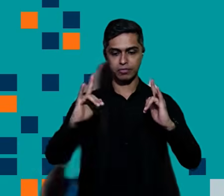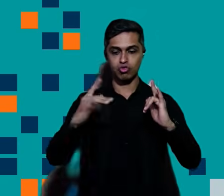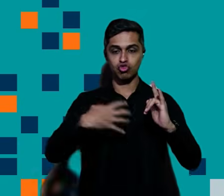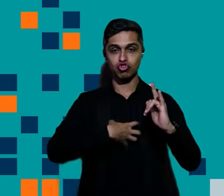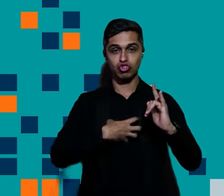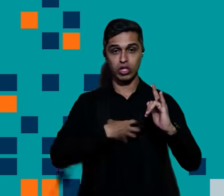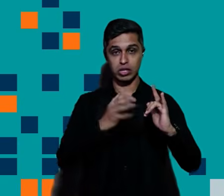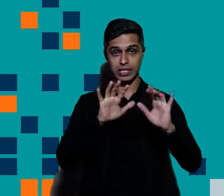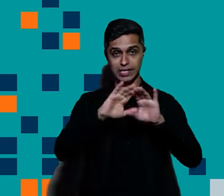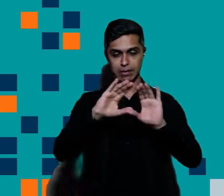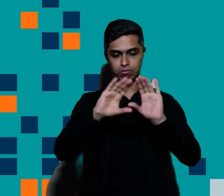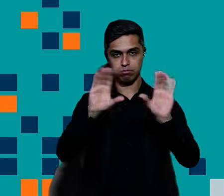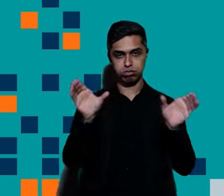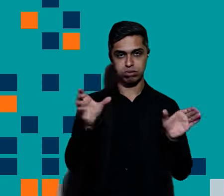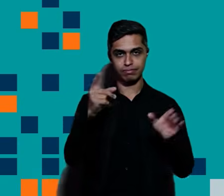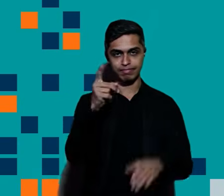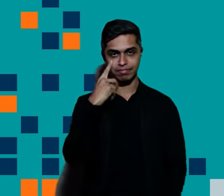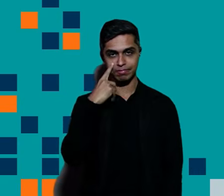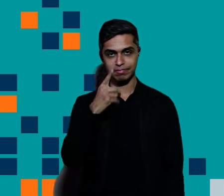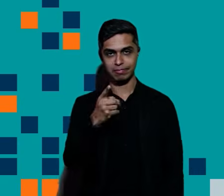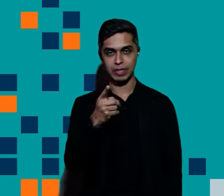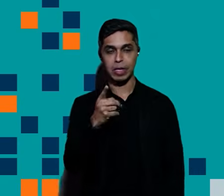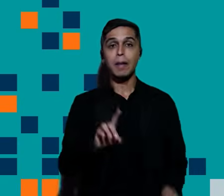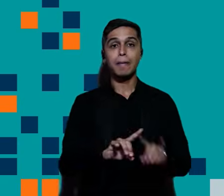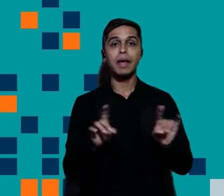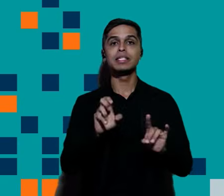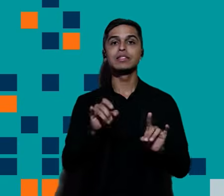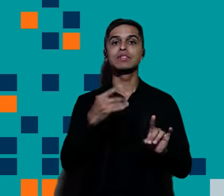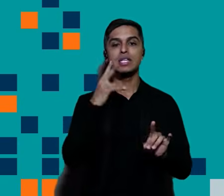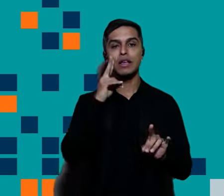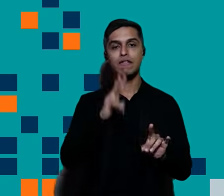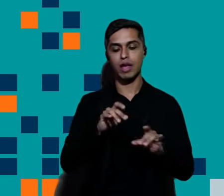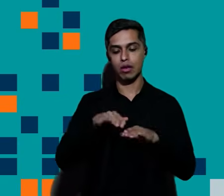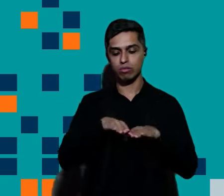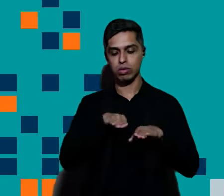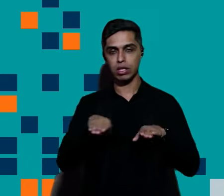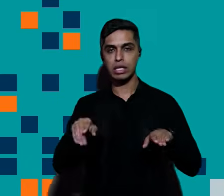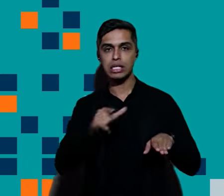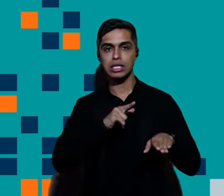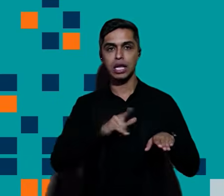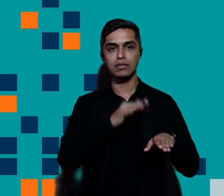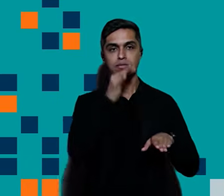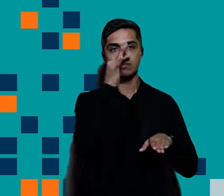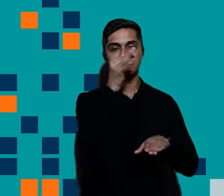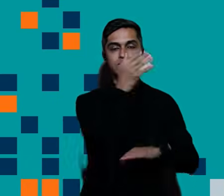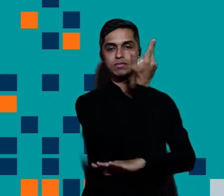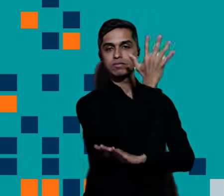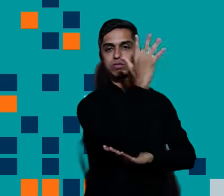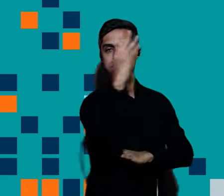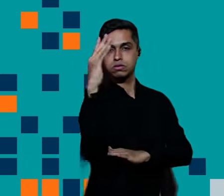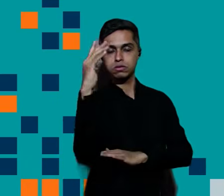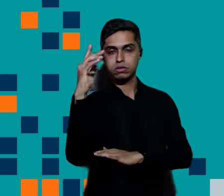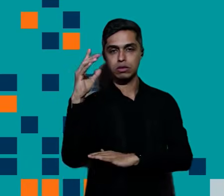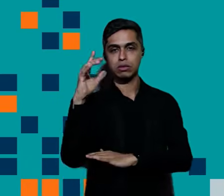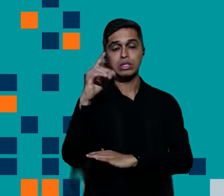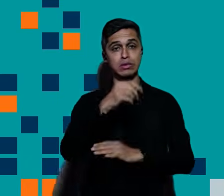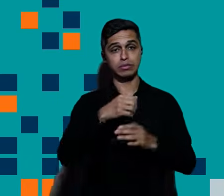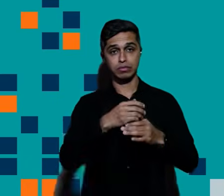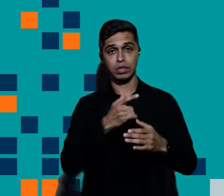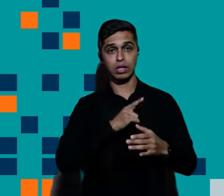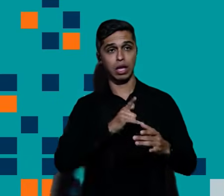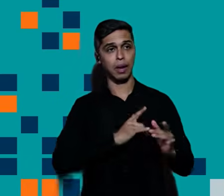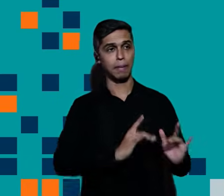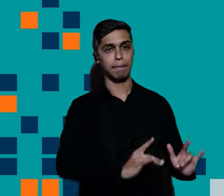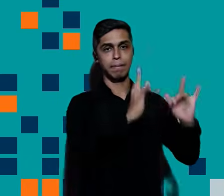lot, you then move into a garden. The garden is wrapped by a building as if it has its arms stretched